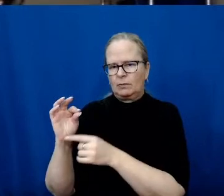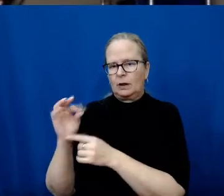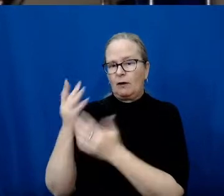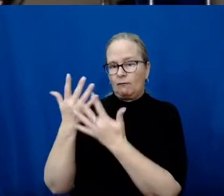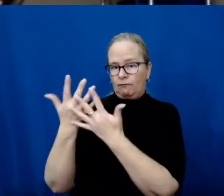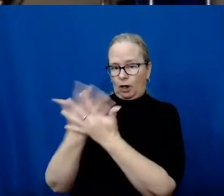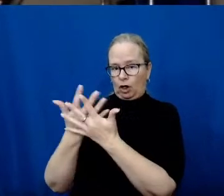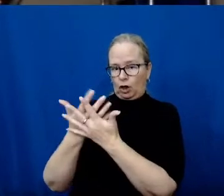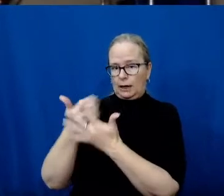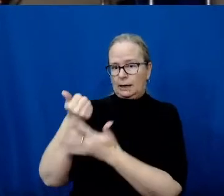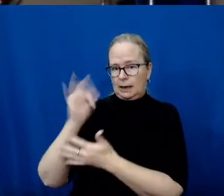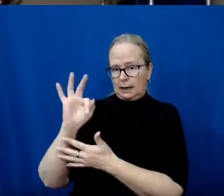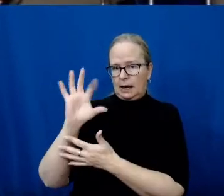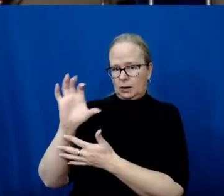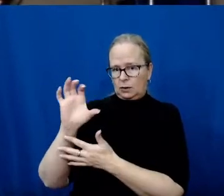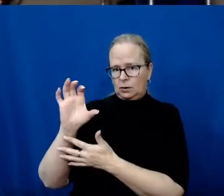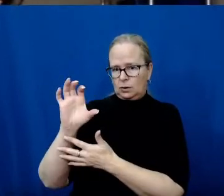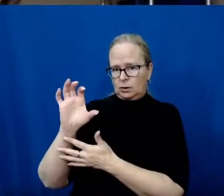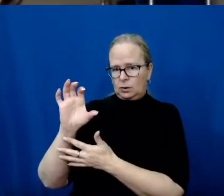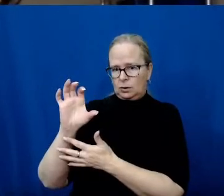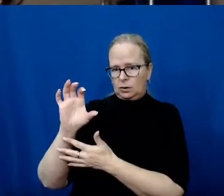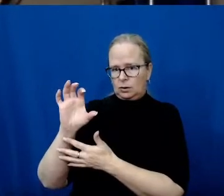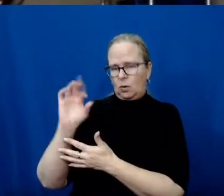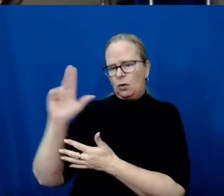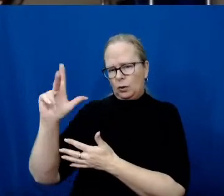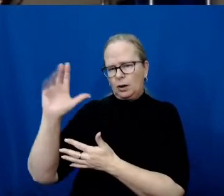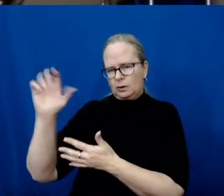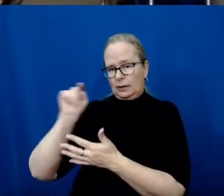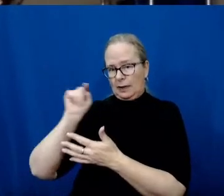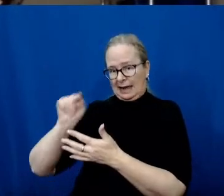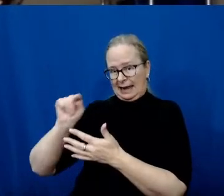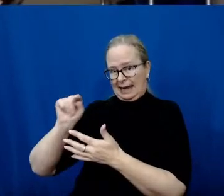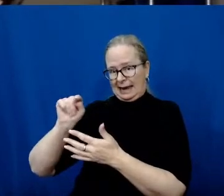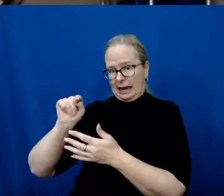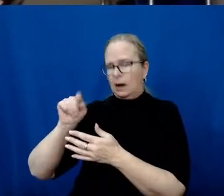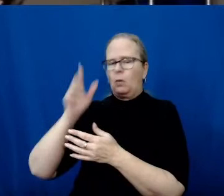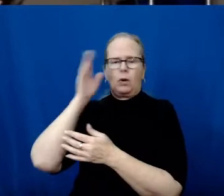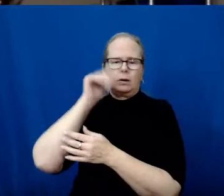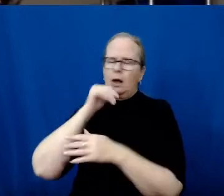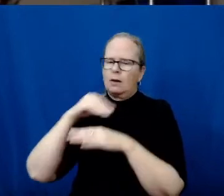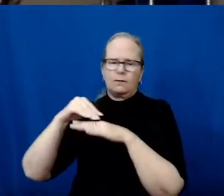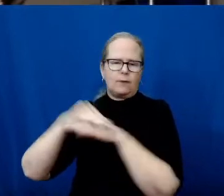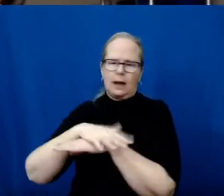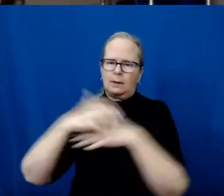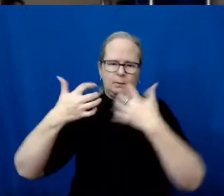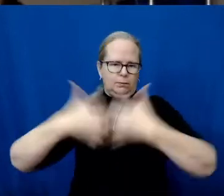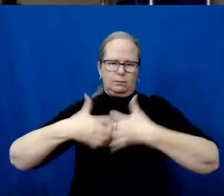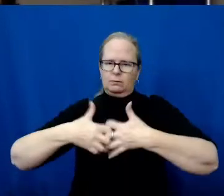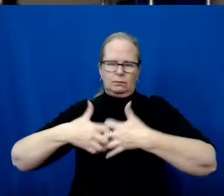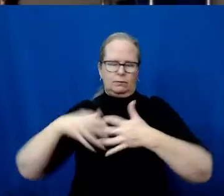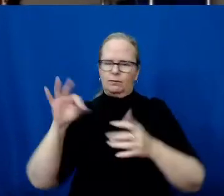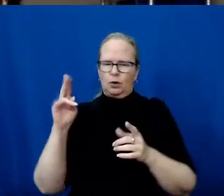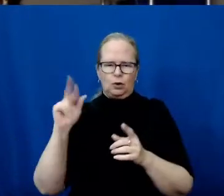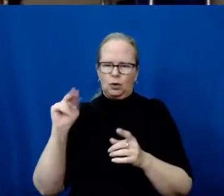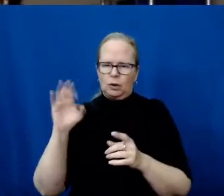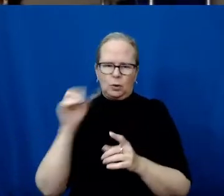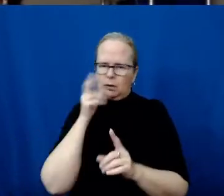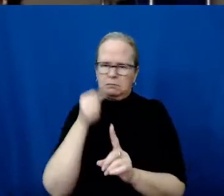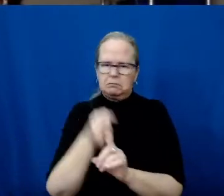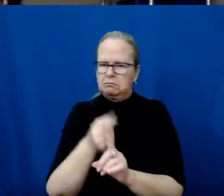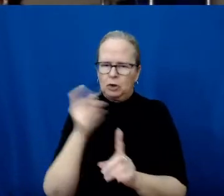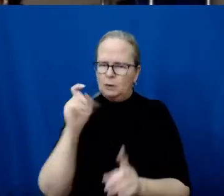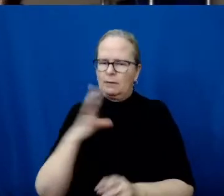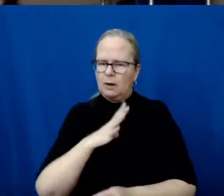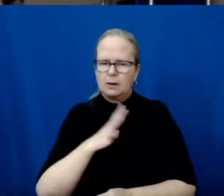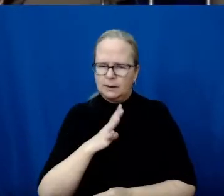wouldn't affect my furnace motor any more than when I had the 1,000 or less. Yeah, and the 1900 seems to be the sweet spot